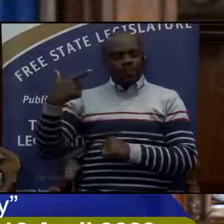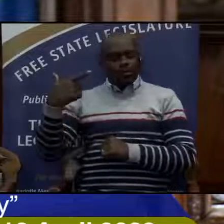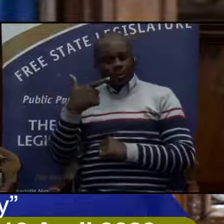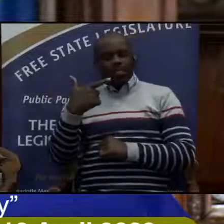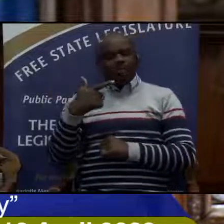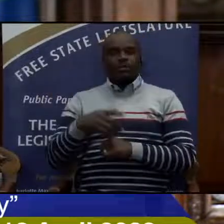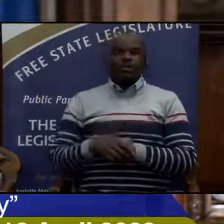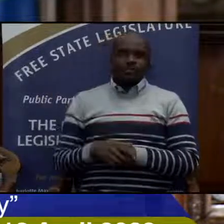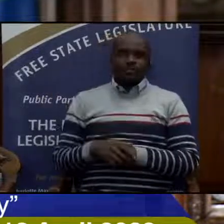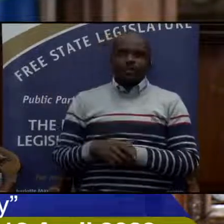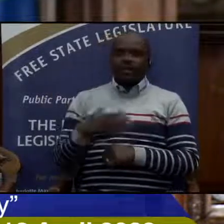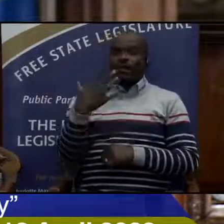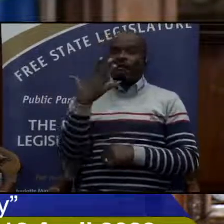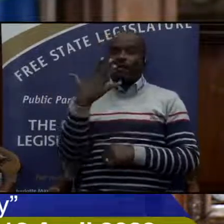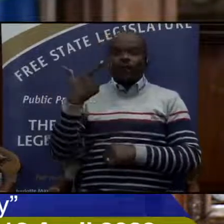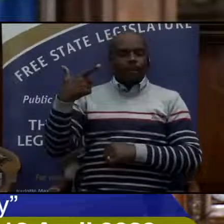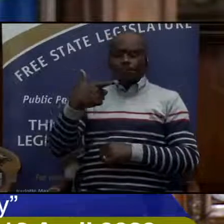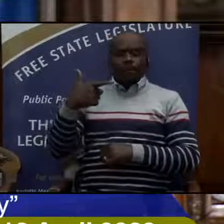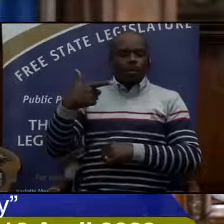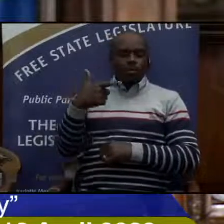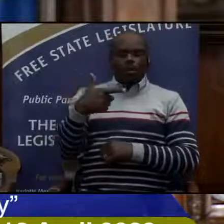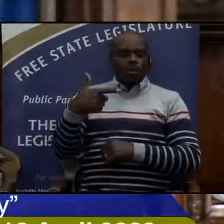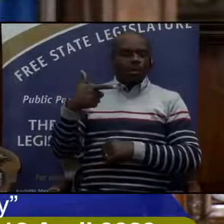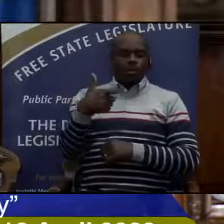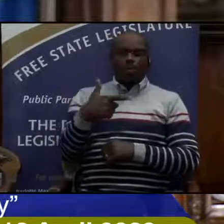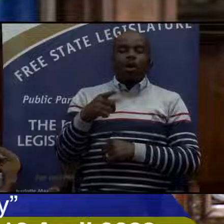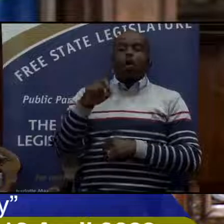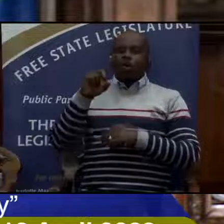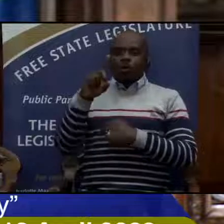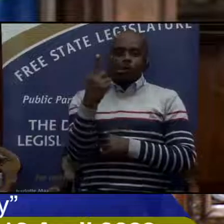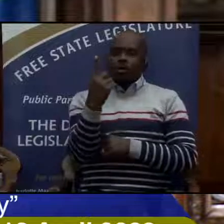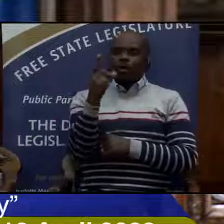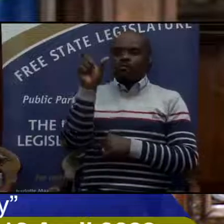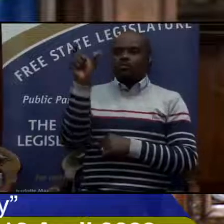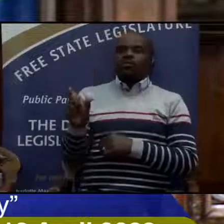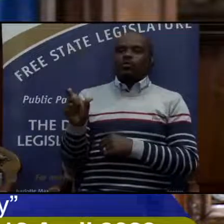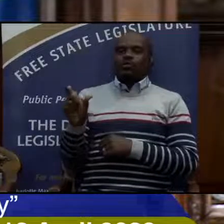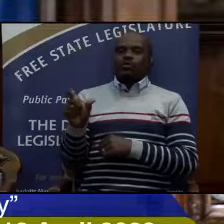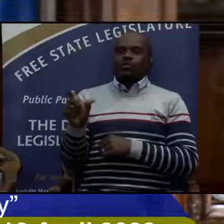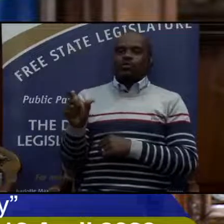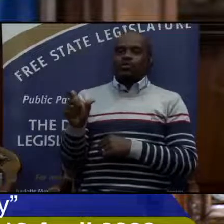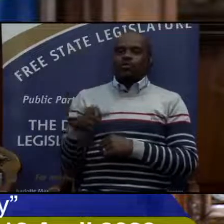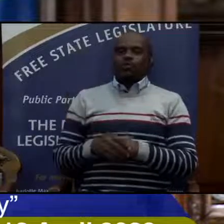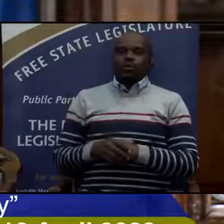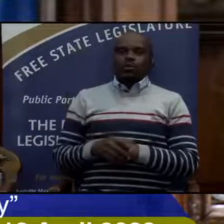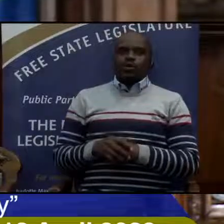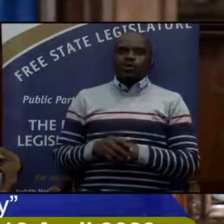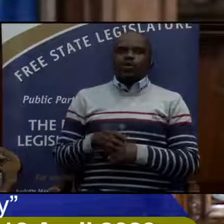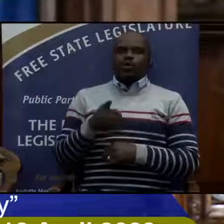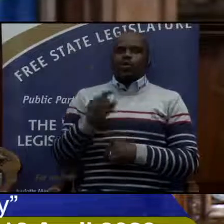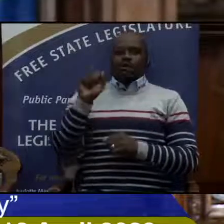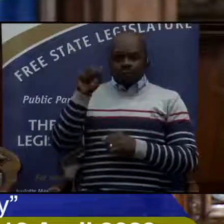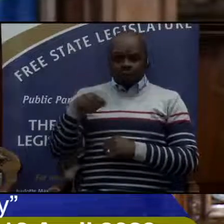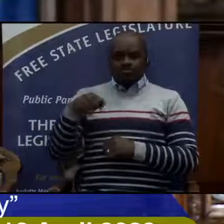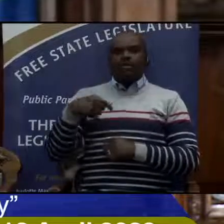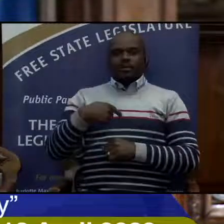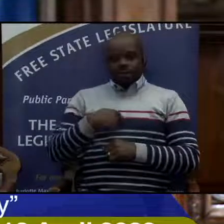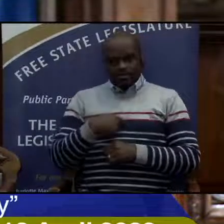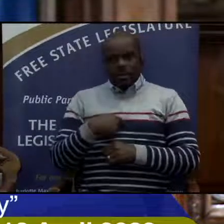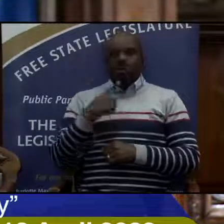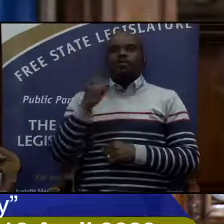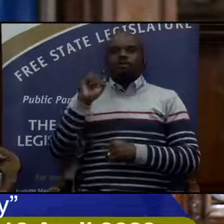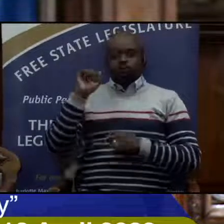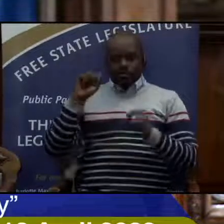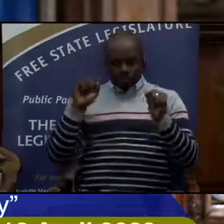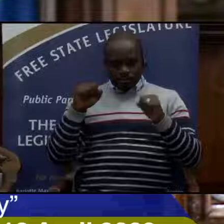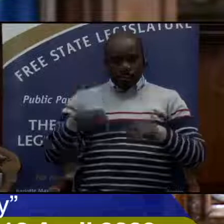motho a le mong a reng ke yena a thuntseng hona jwale National Prosecuting Authority ra etse case e belletse ka thoko it's saying batho